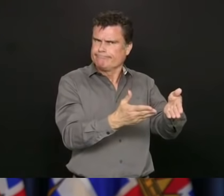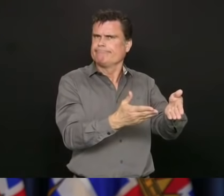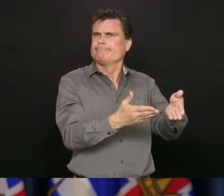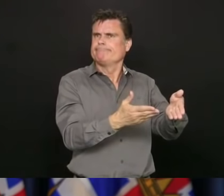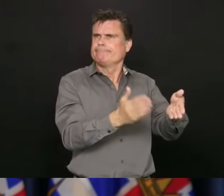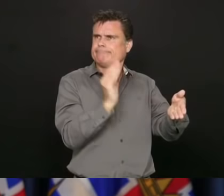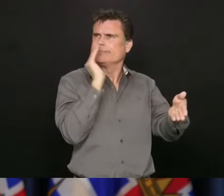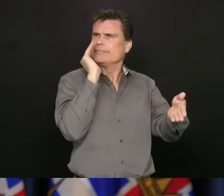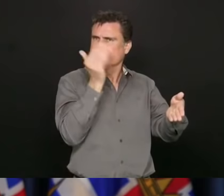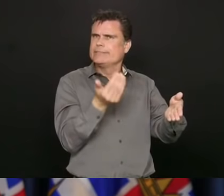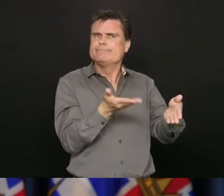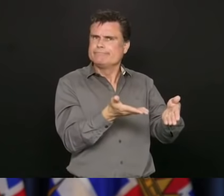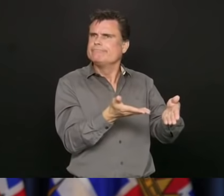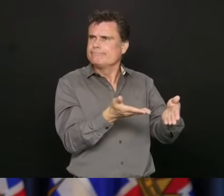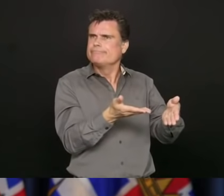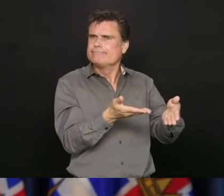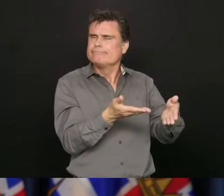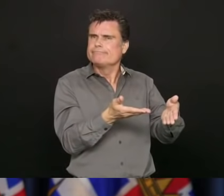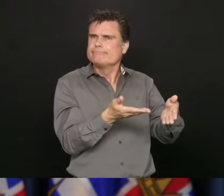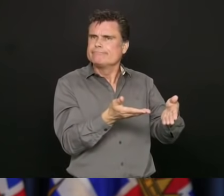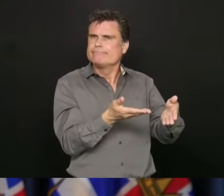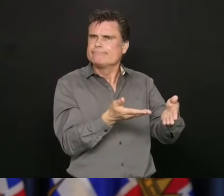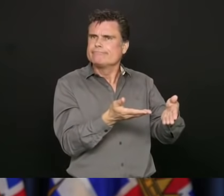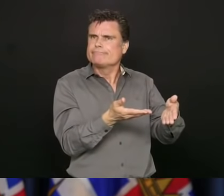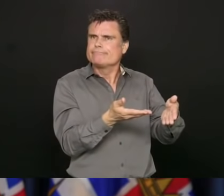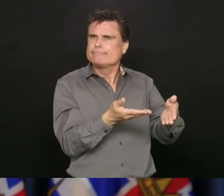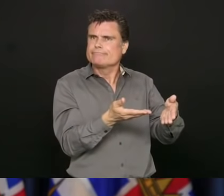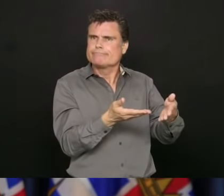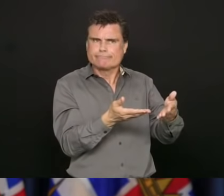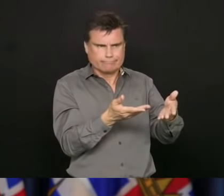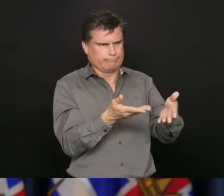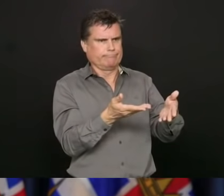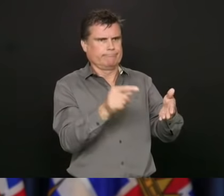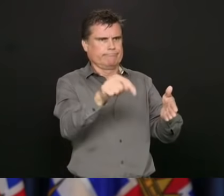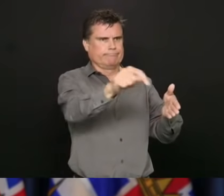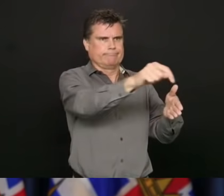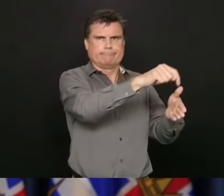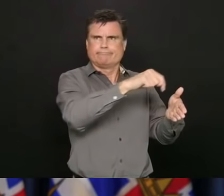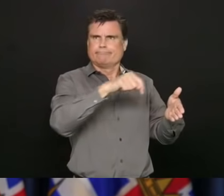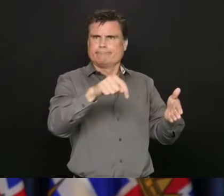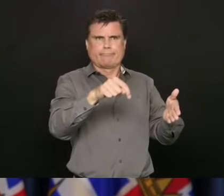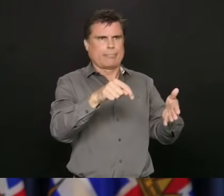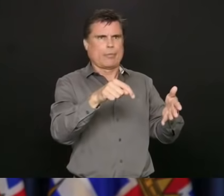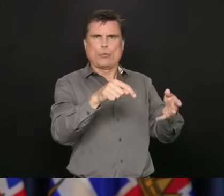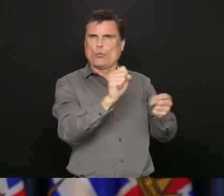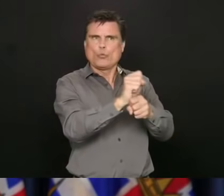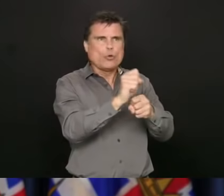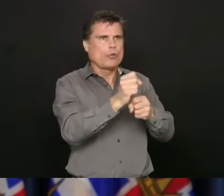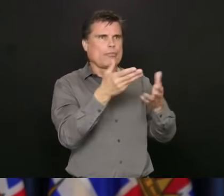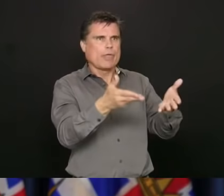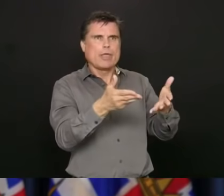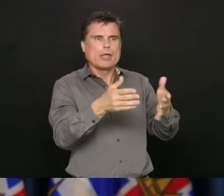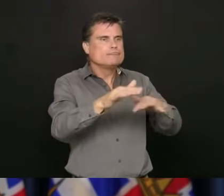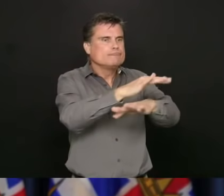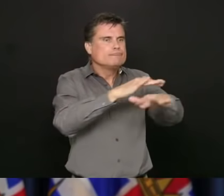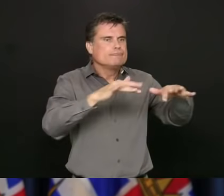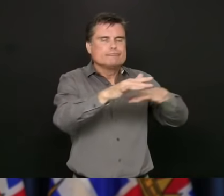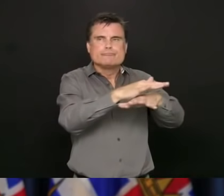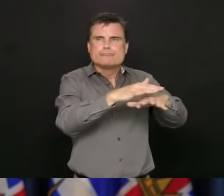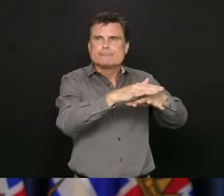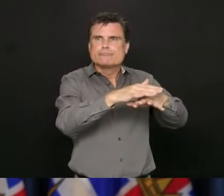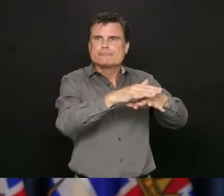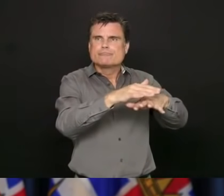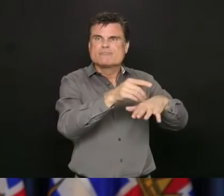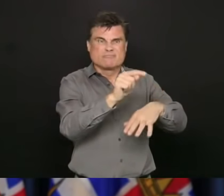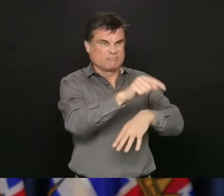symptoms who were in the workplace. Do you think that employers who allow visibly ill employees, especially those